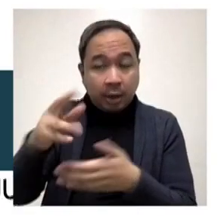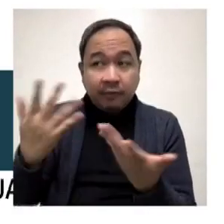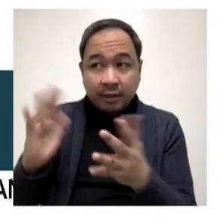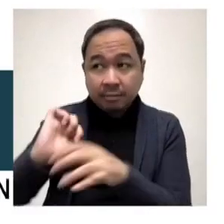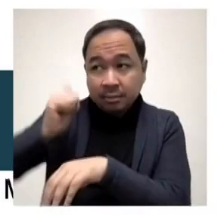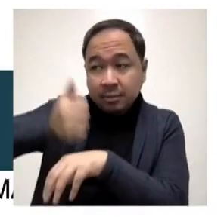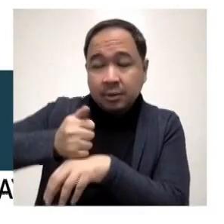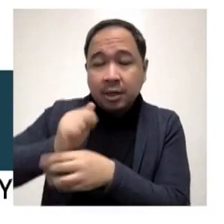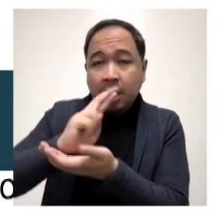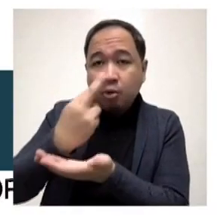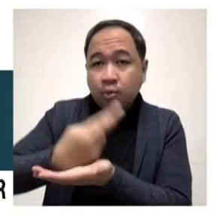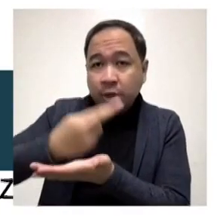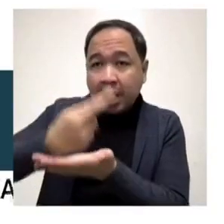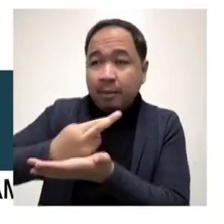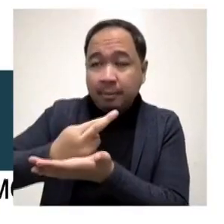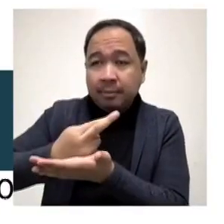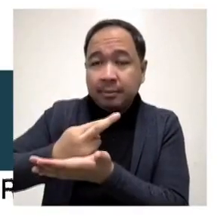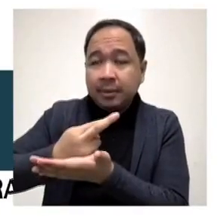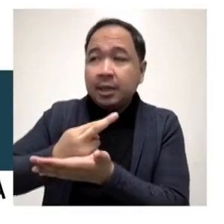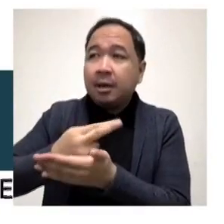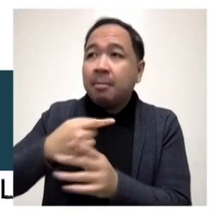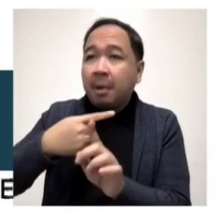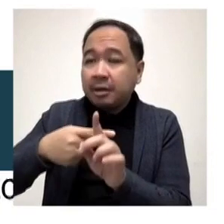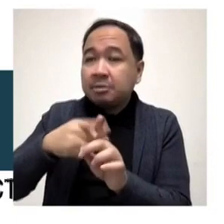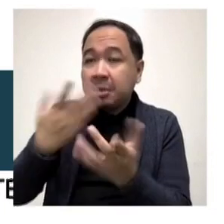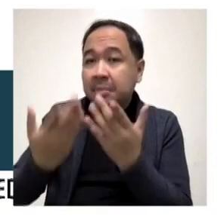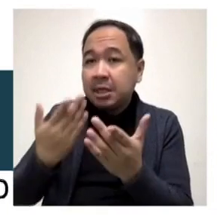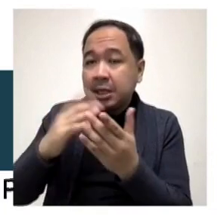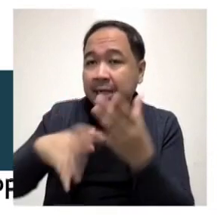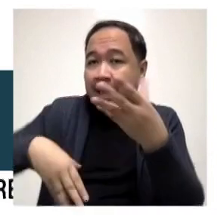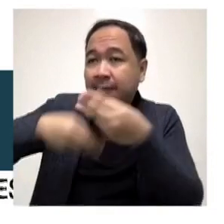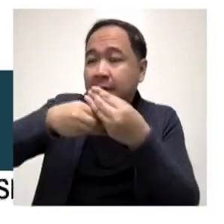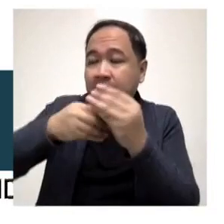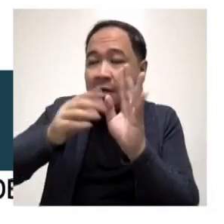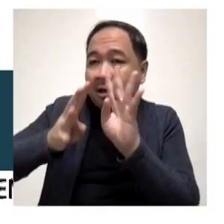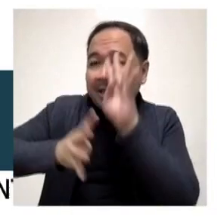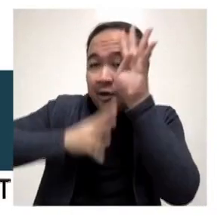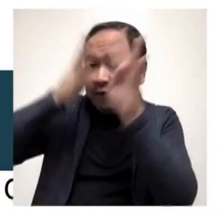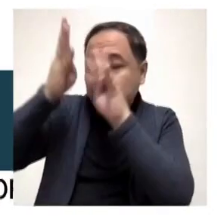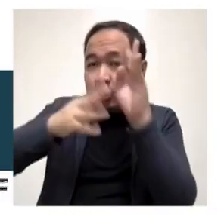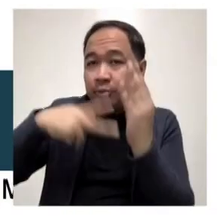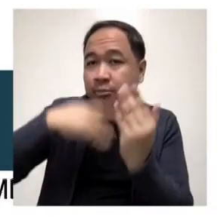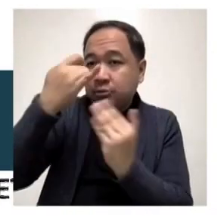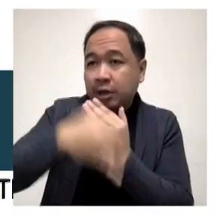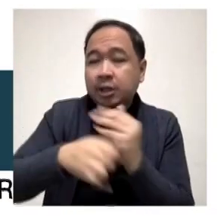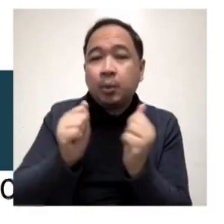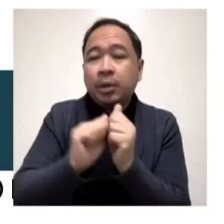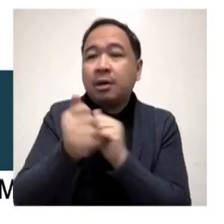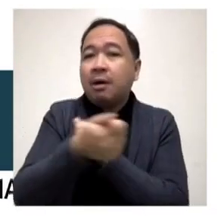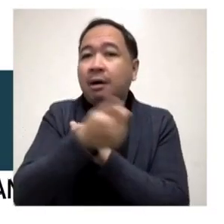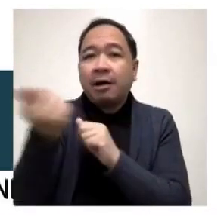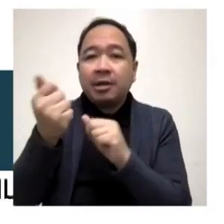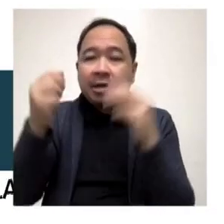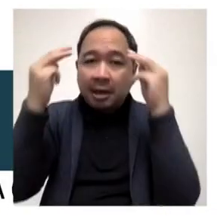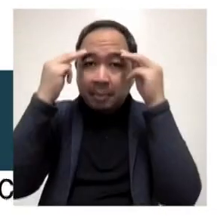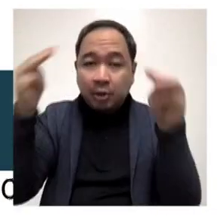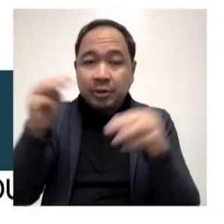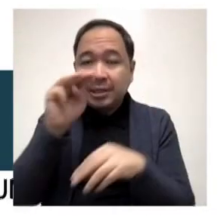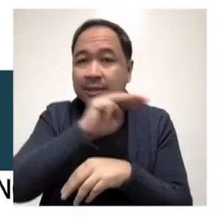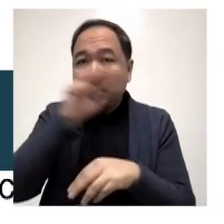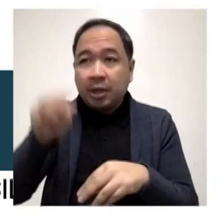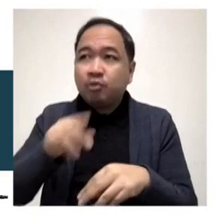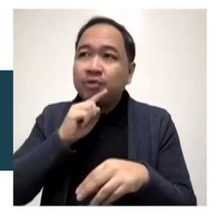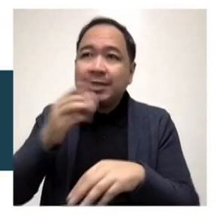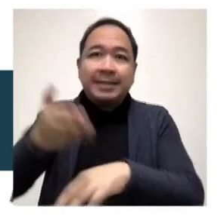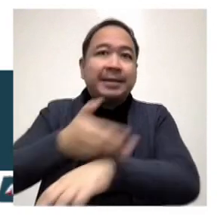it going to be, you know, one of the innovations as well that you, together with the other city mayors, really beef up the rehabilitation centers